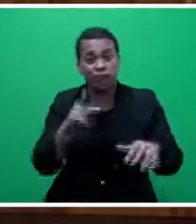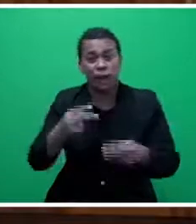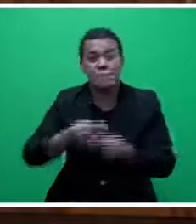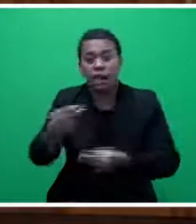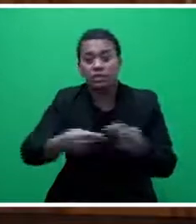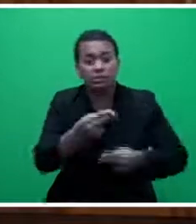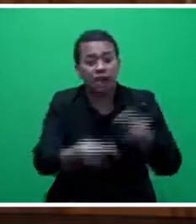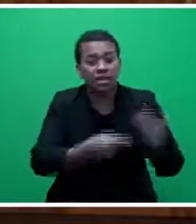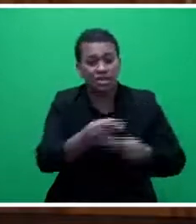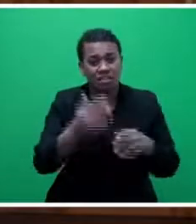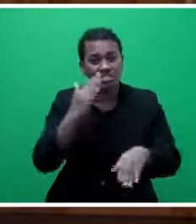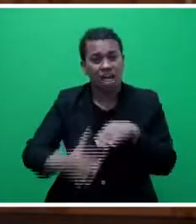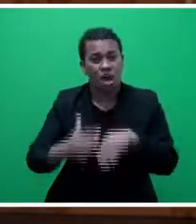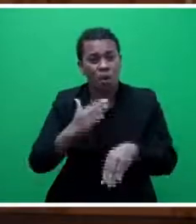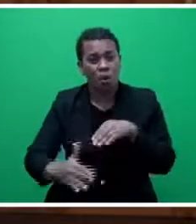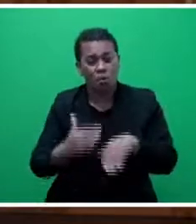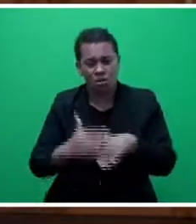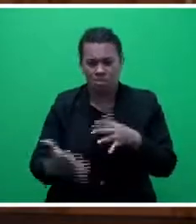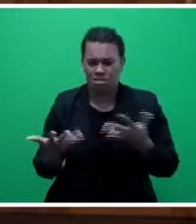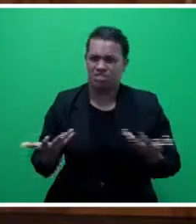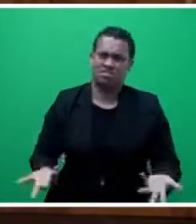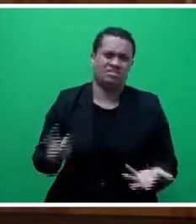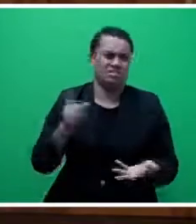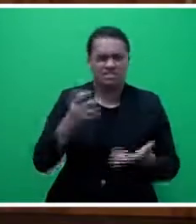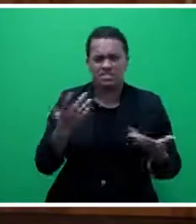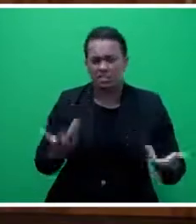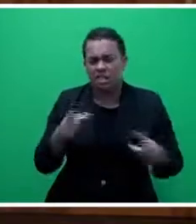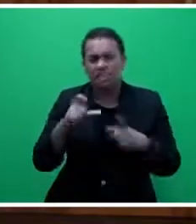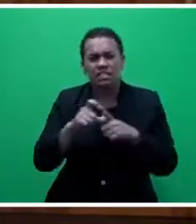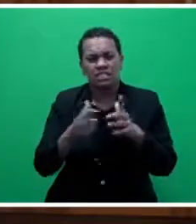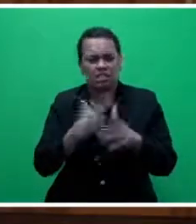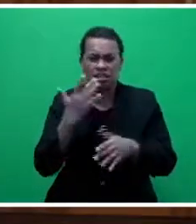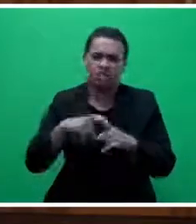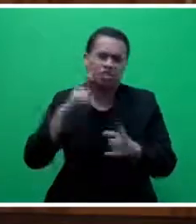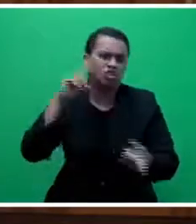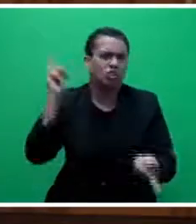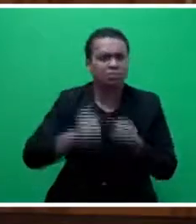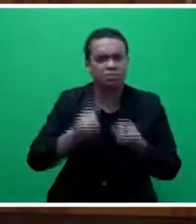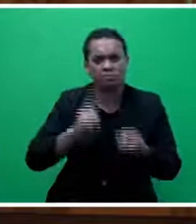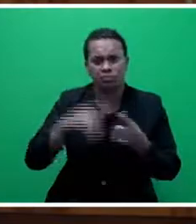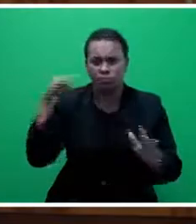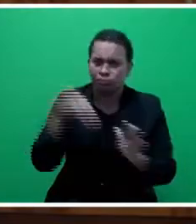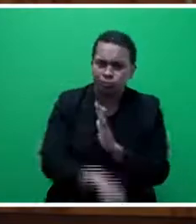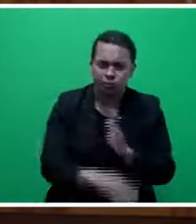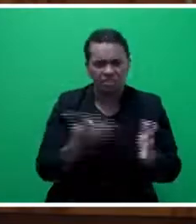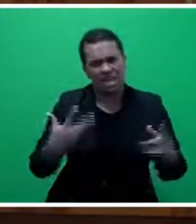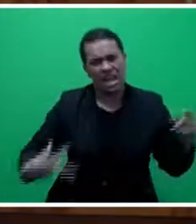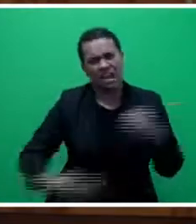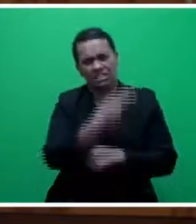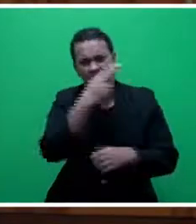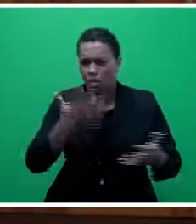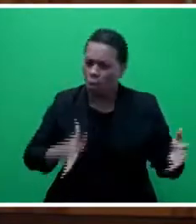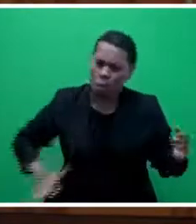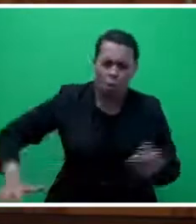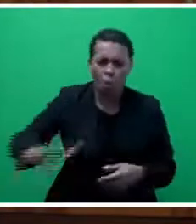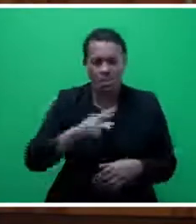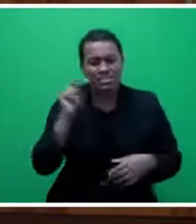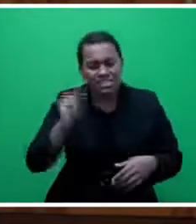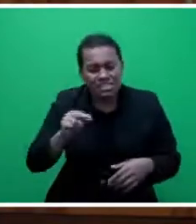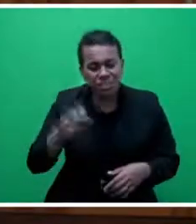industry to get into, because the price of dalo will come down. There will be a glut in the market. You need to value add. You need to be able to